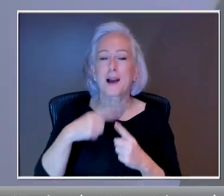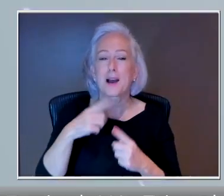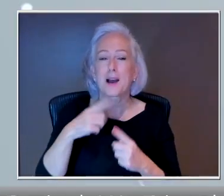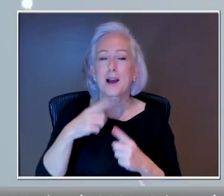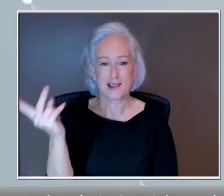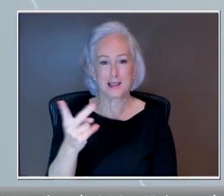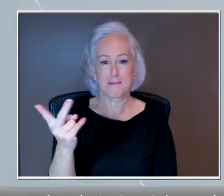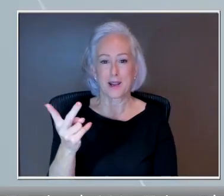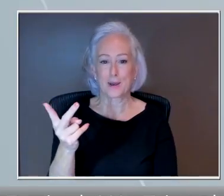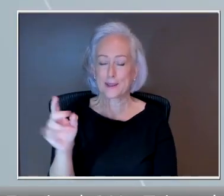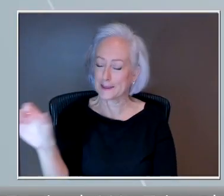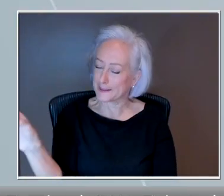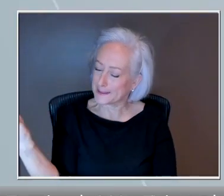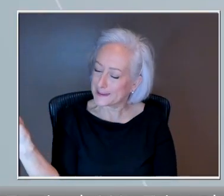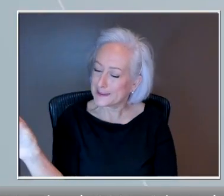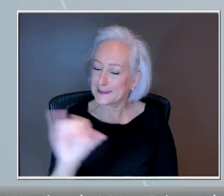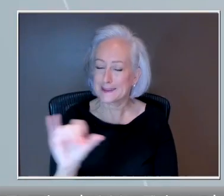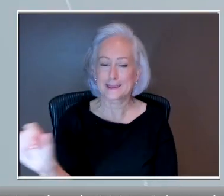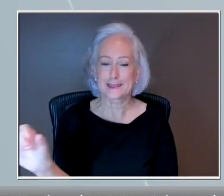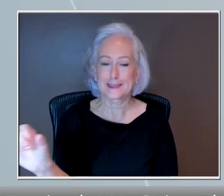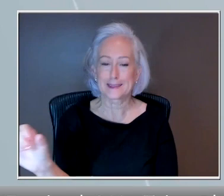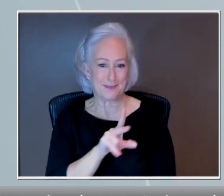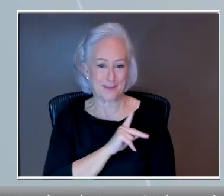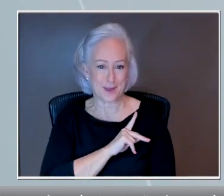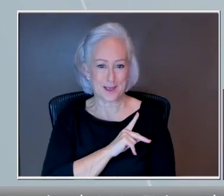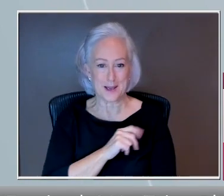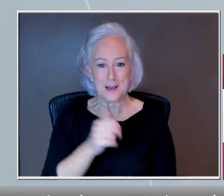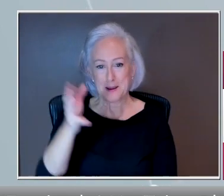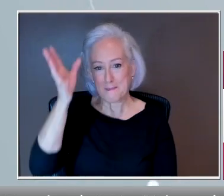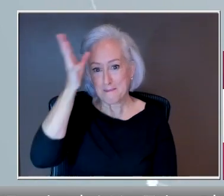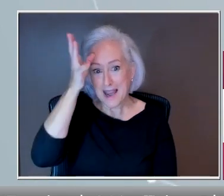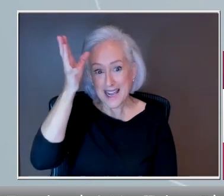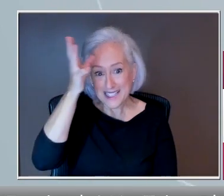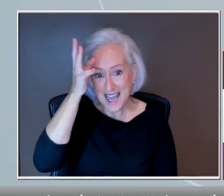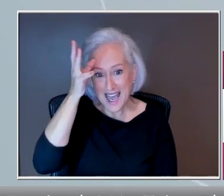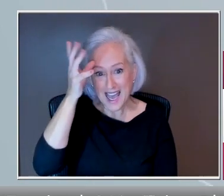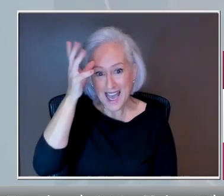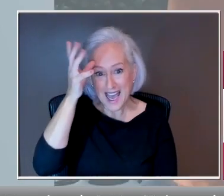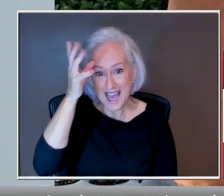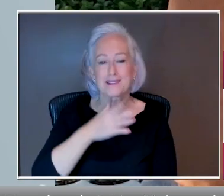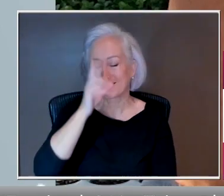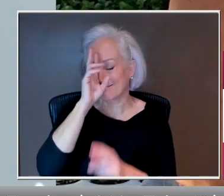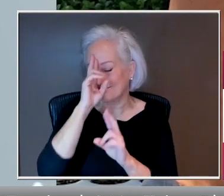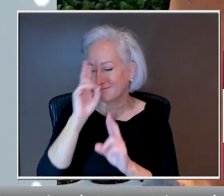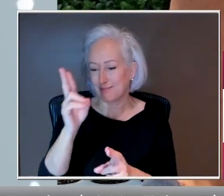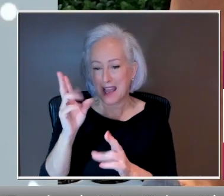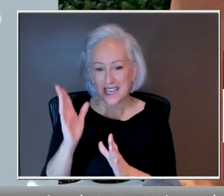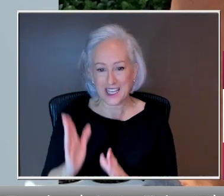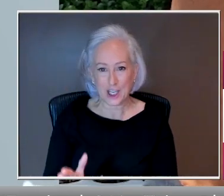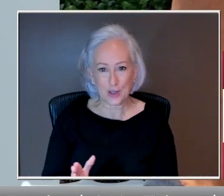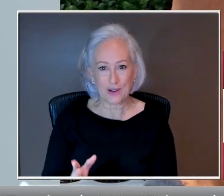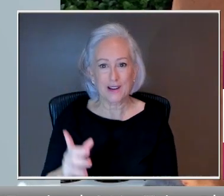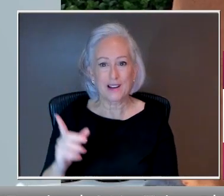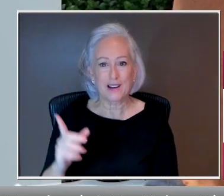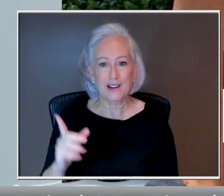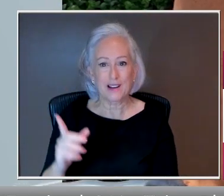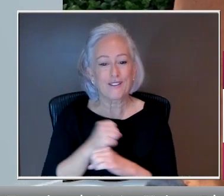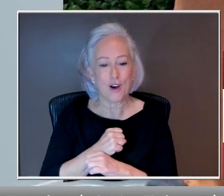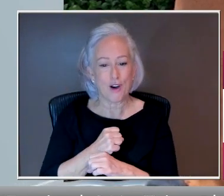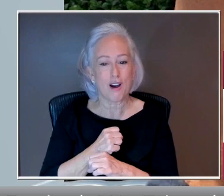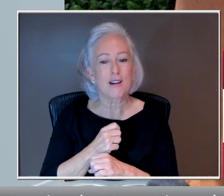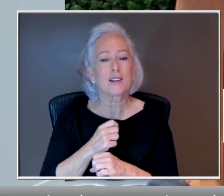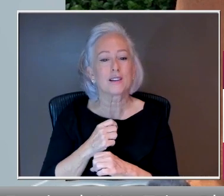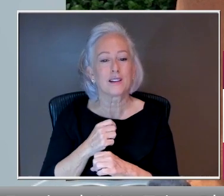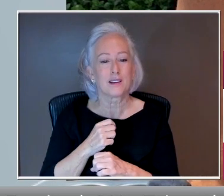dad is and was and always will be my hero. He fought for a good part of his life. He